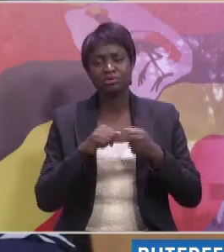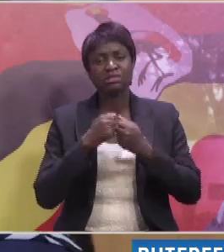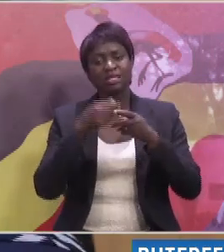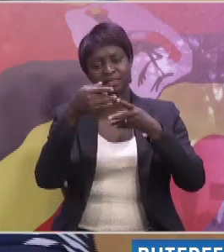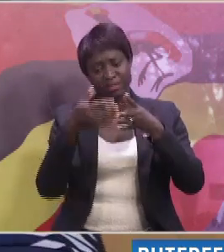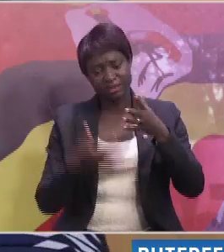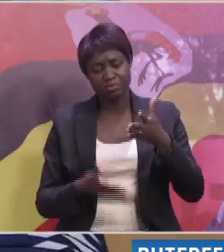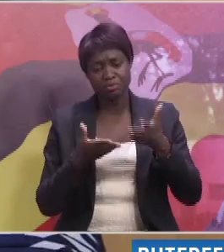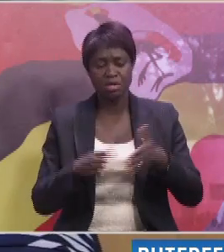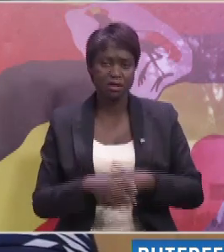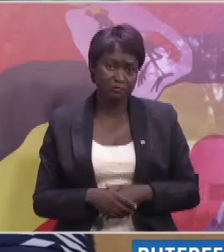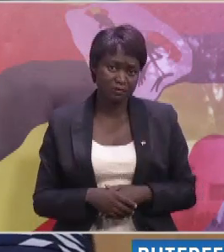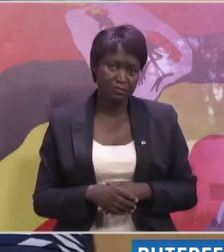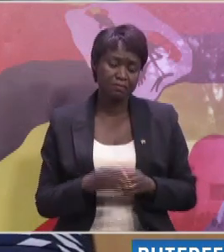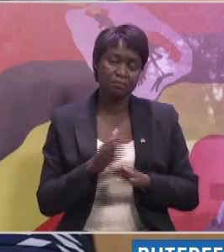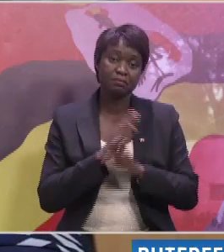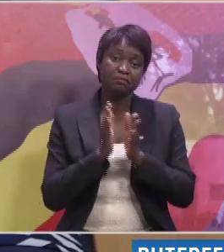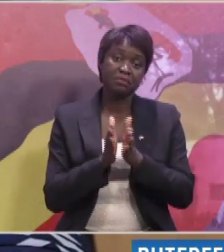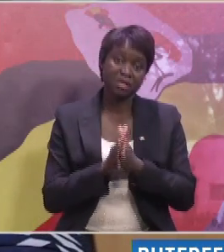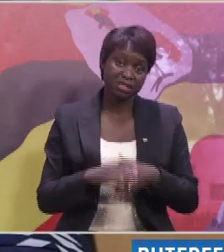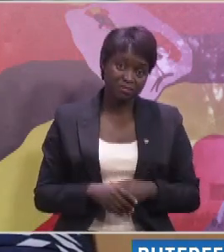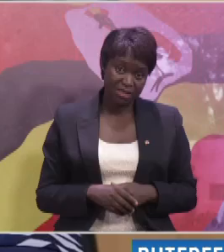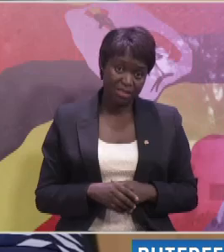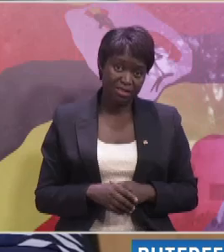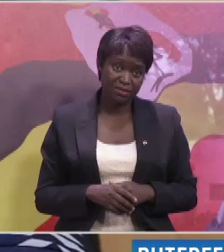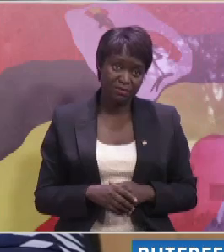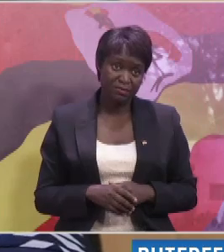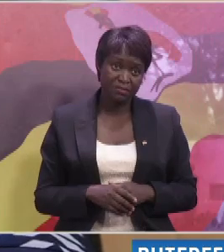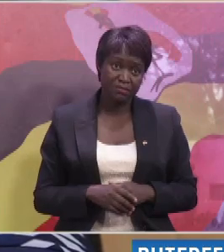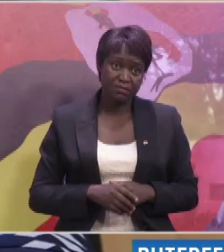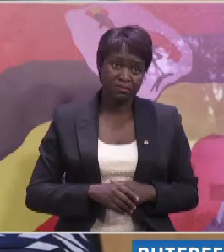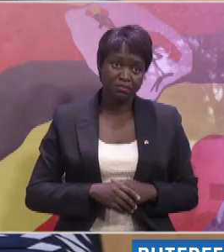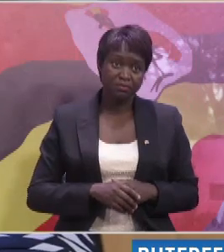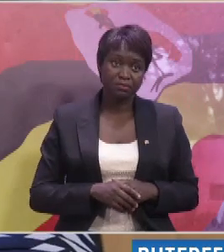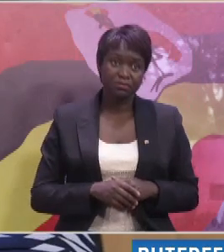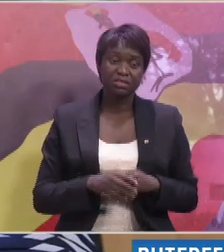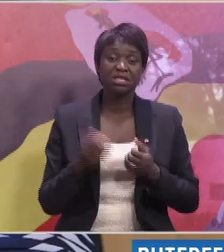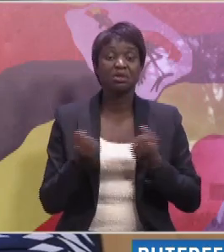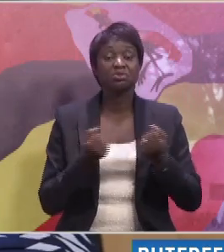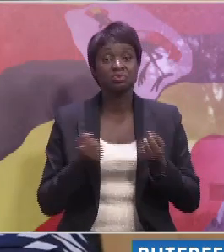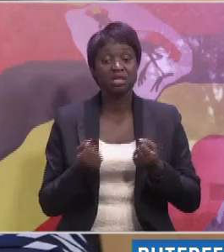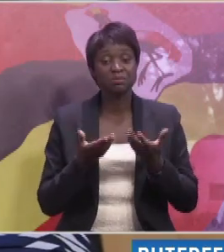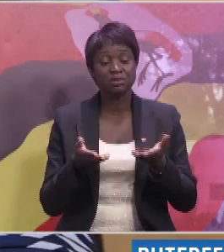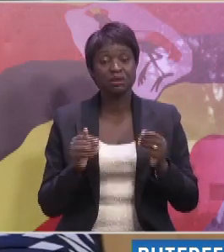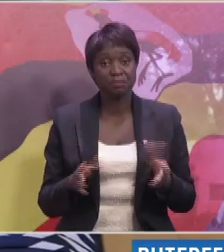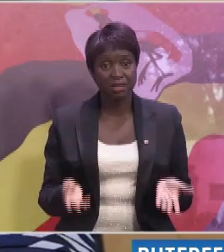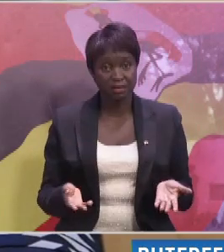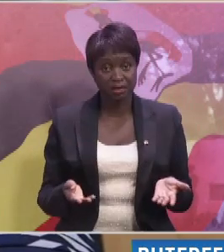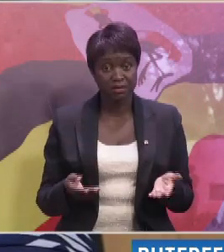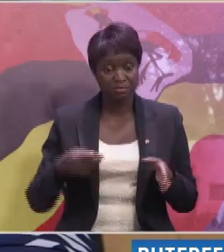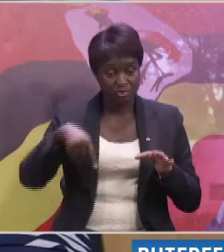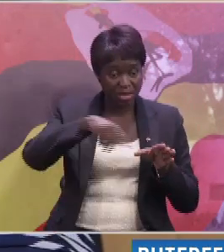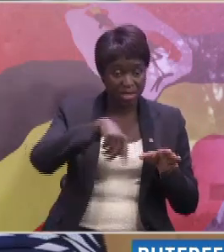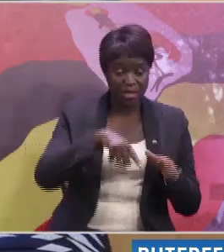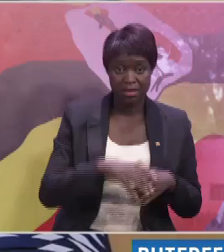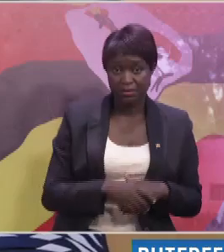challenges, like I've told you, the long distances. We don't have public transport between islands.